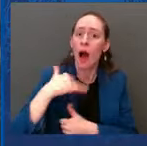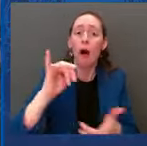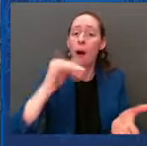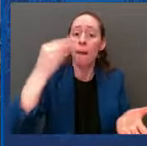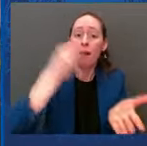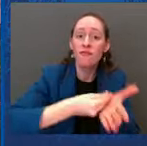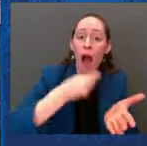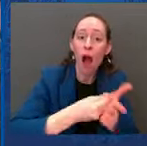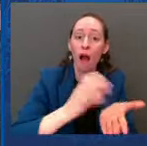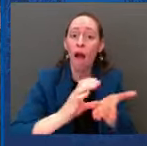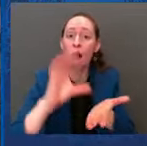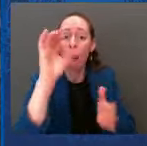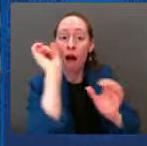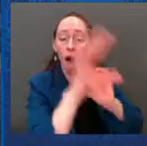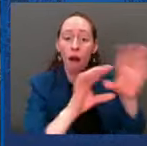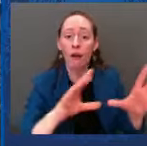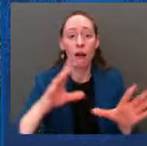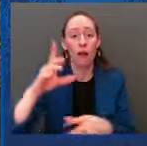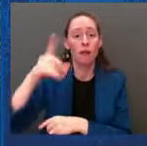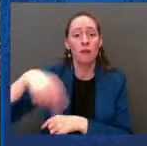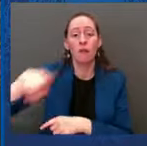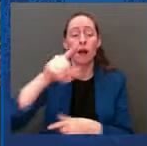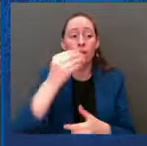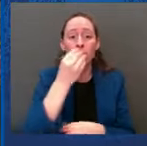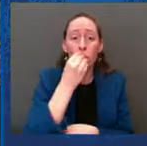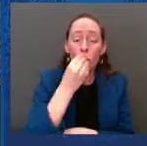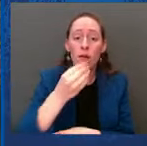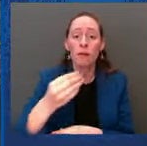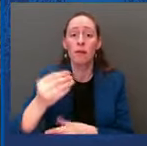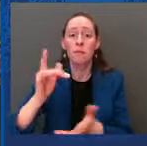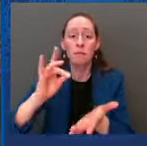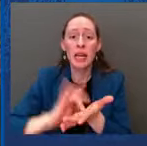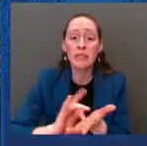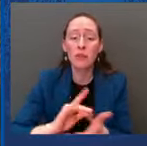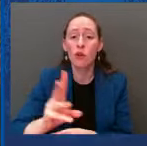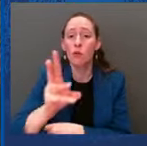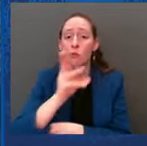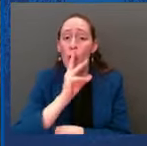tonight, take a moment, and I'm serious when I say this,